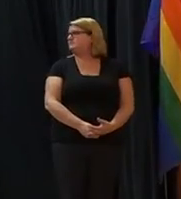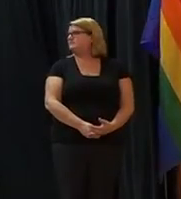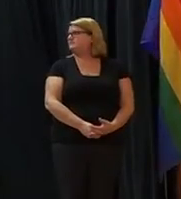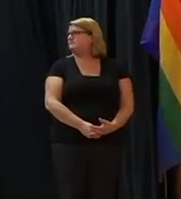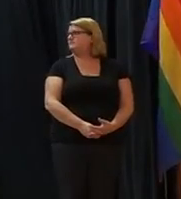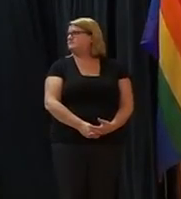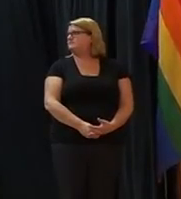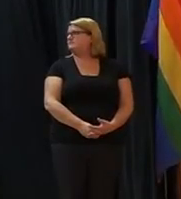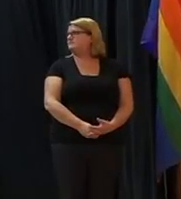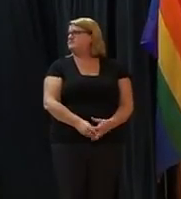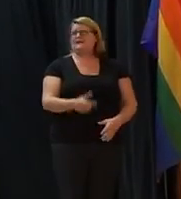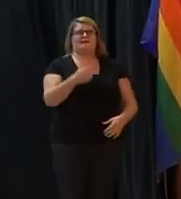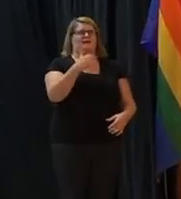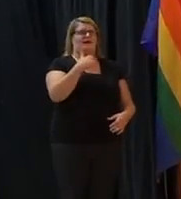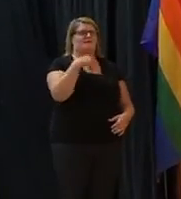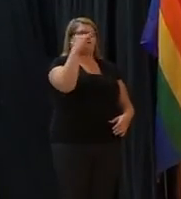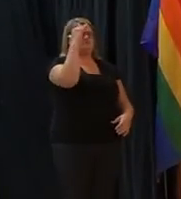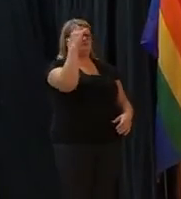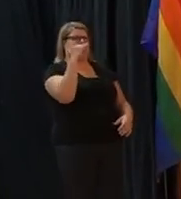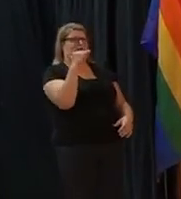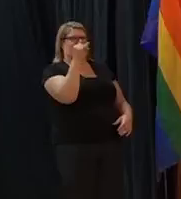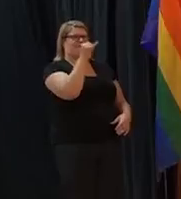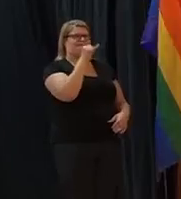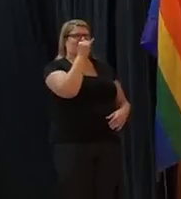Except I'm short in Alaska.